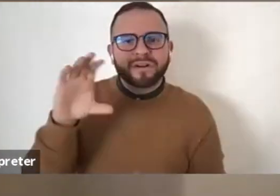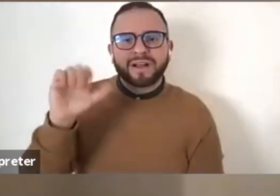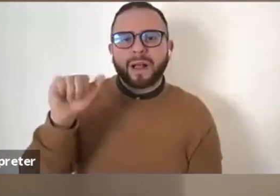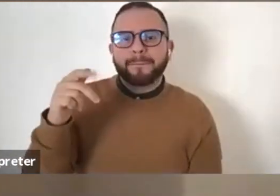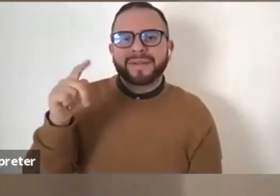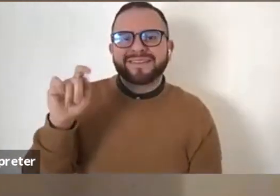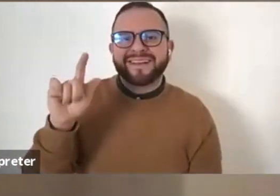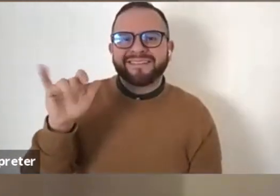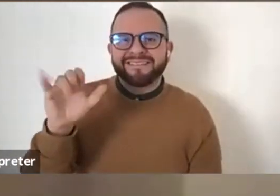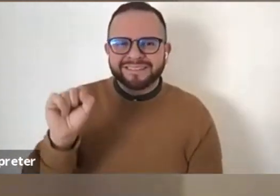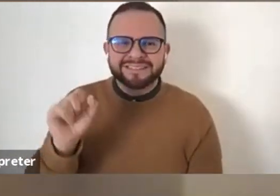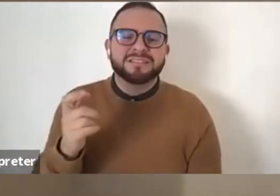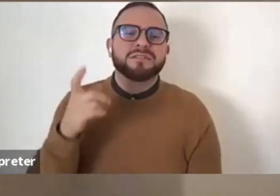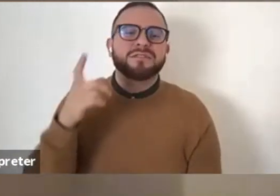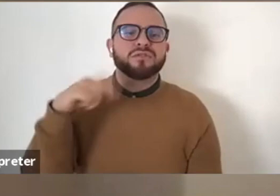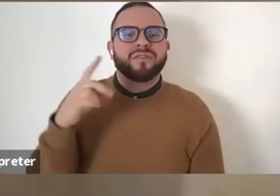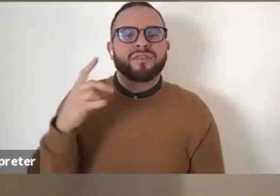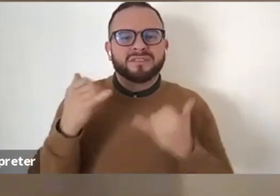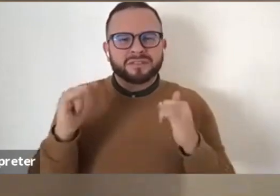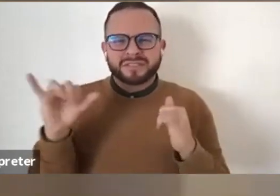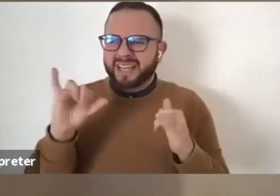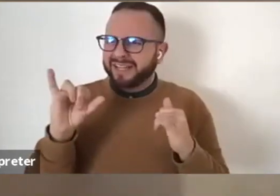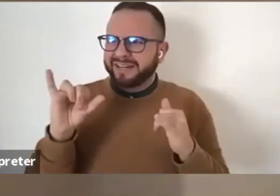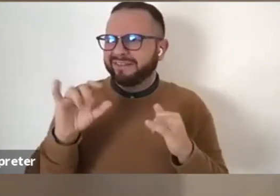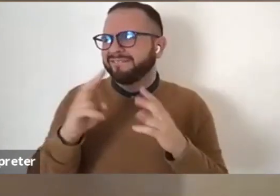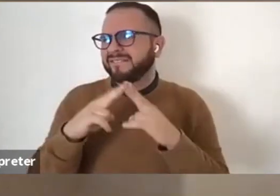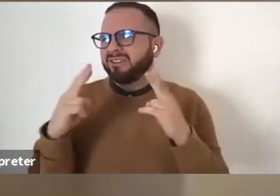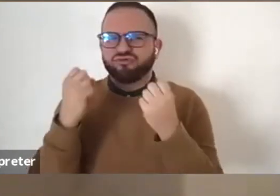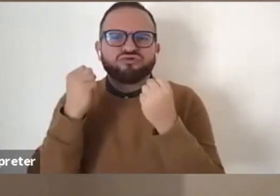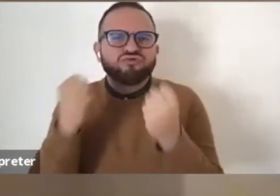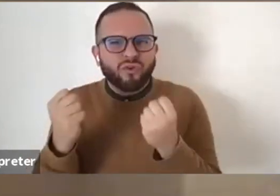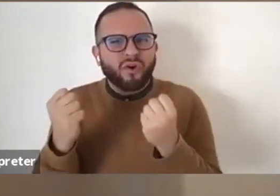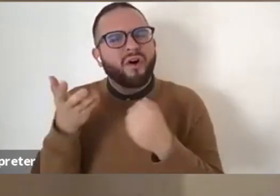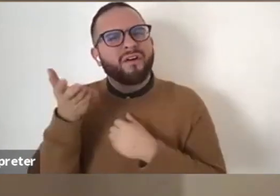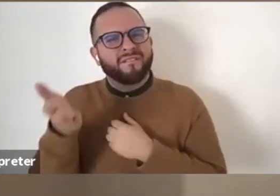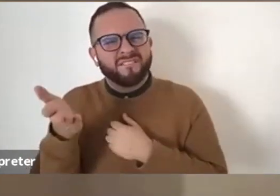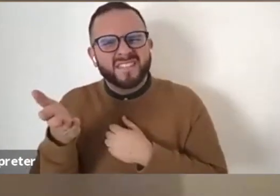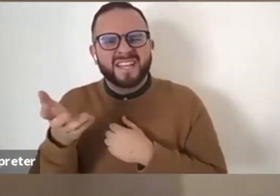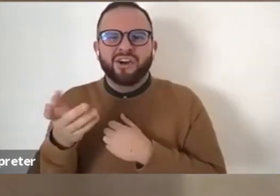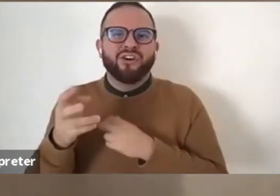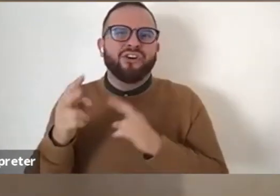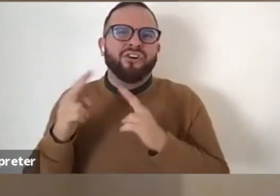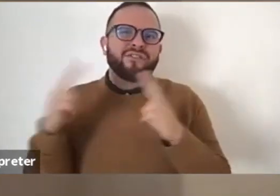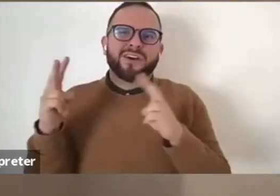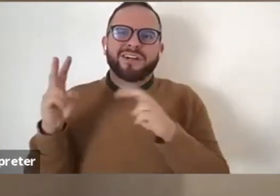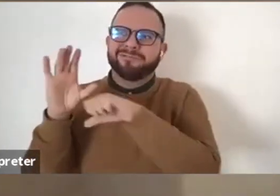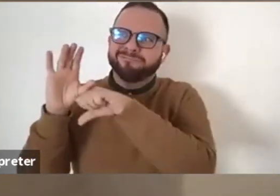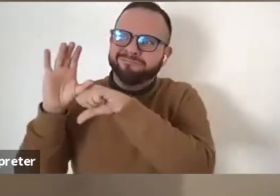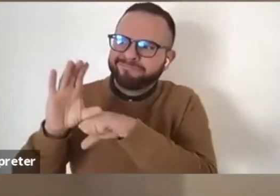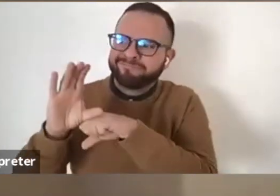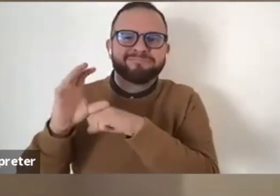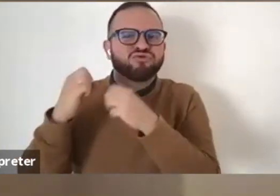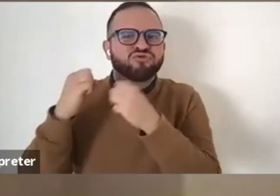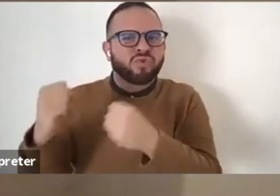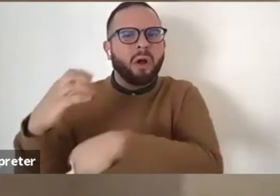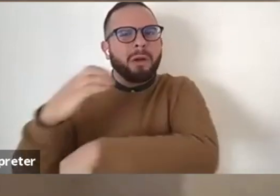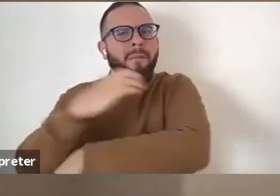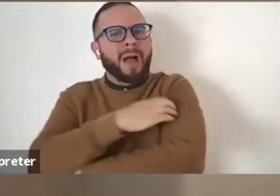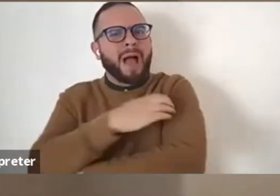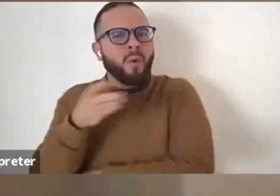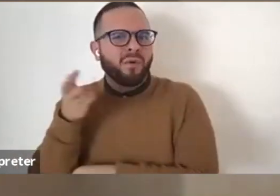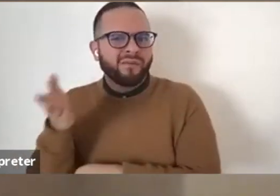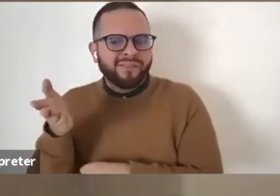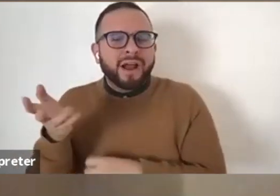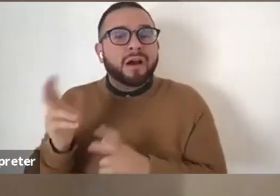of a force. It's very pushy. It's a really a power, So people want